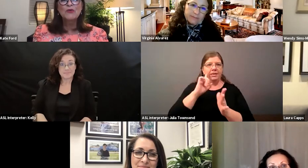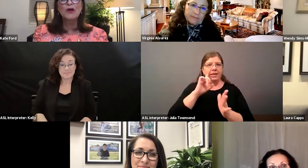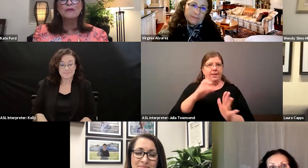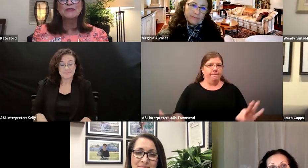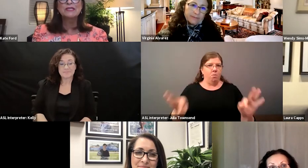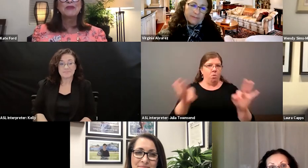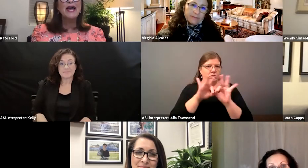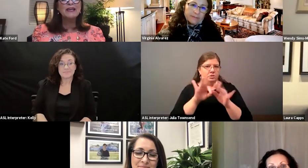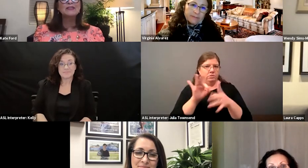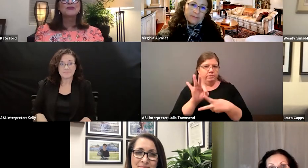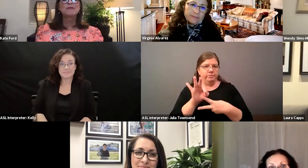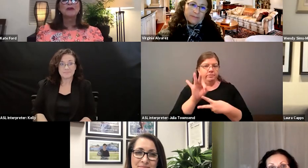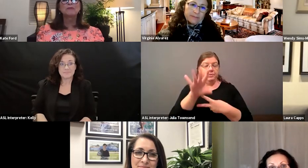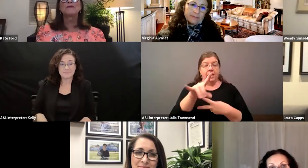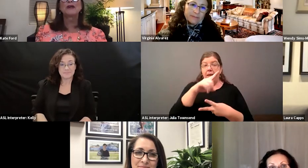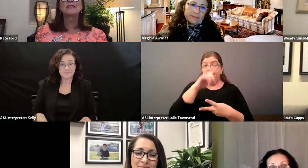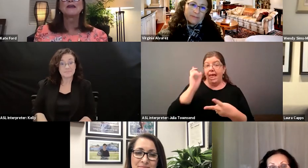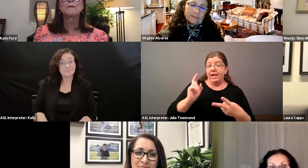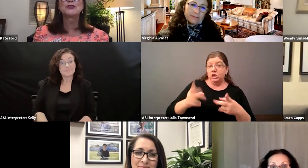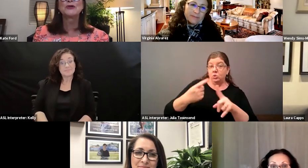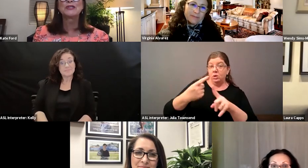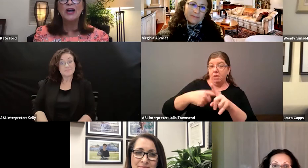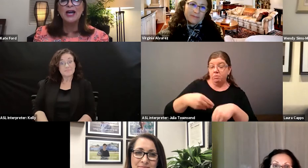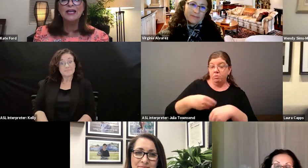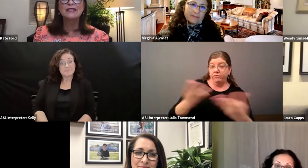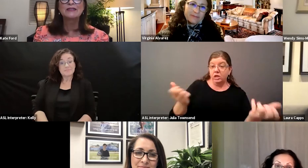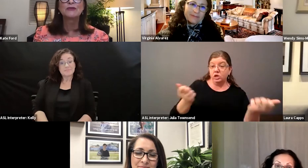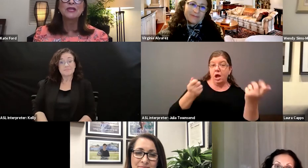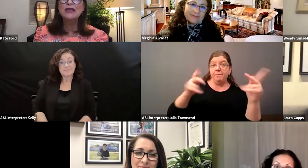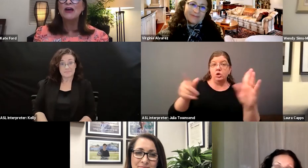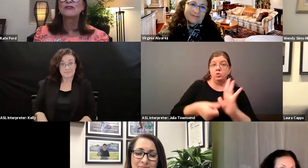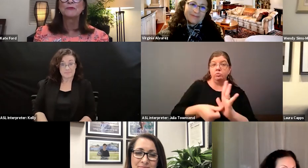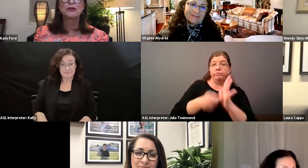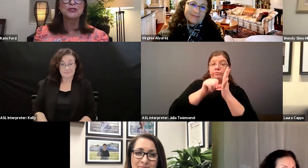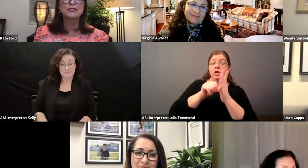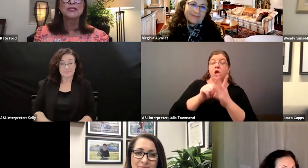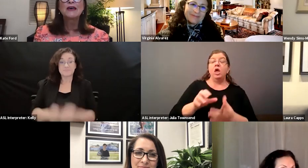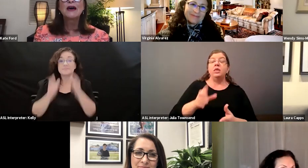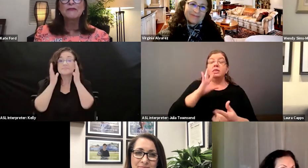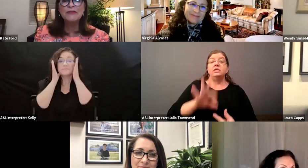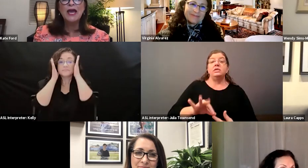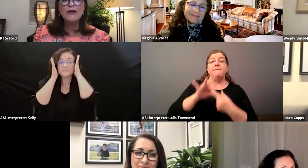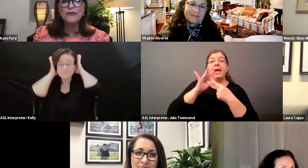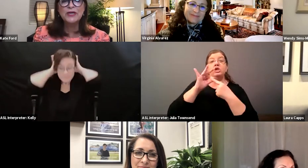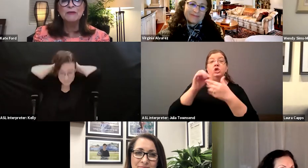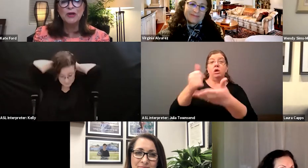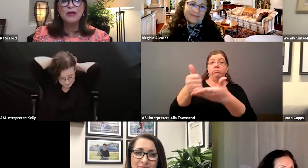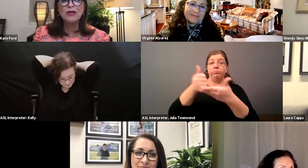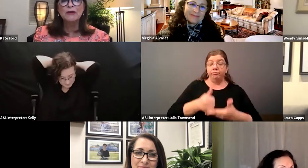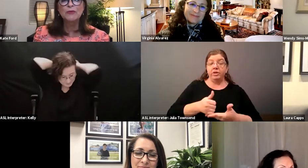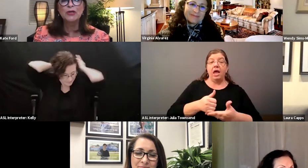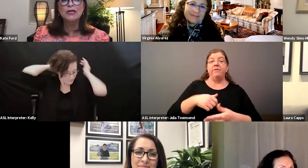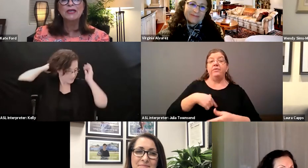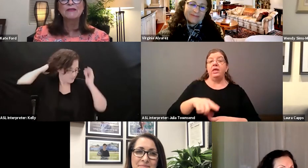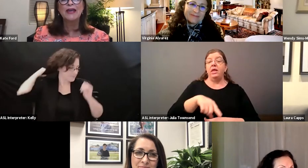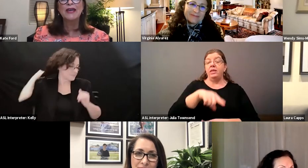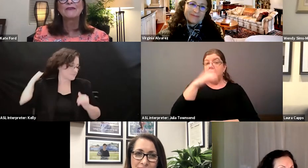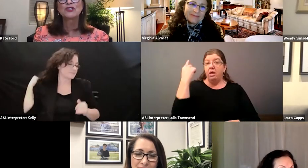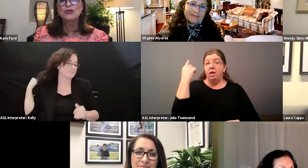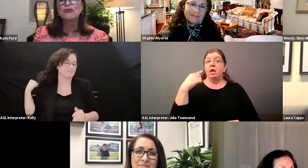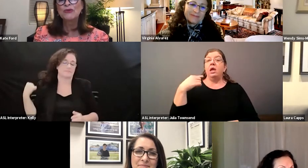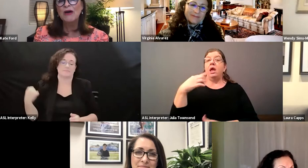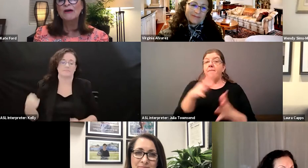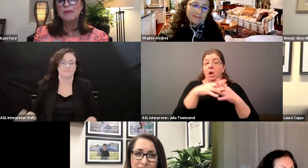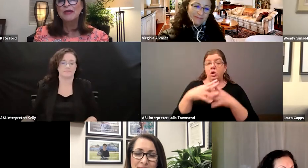them one was that black history month provides an opportunity to highlight the unique contributions of the african-american community that